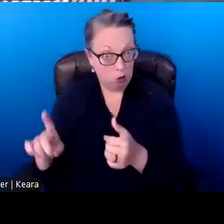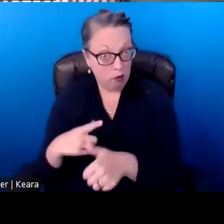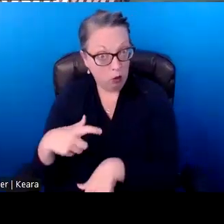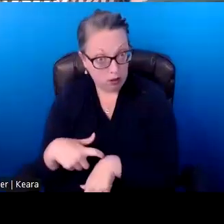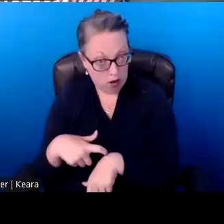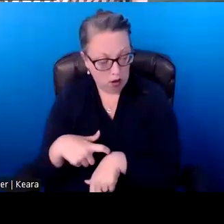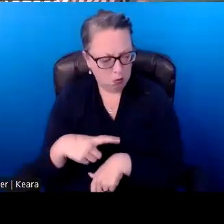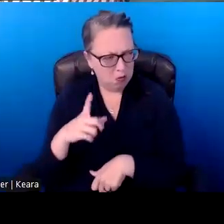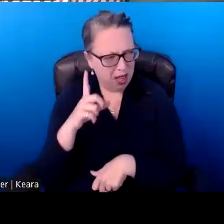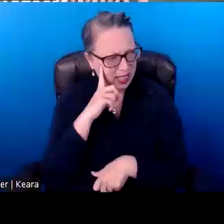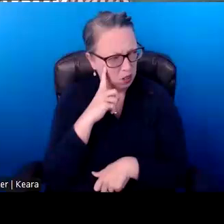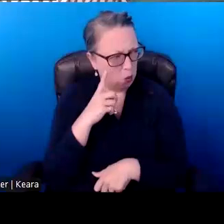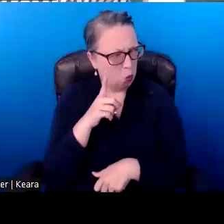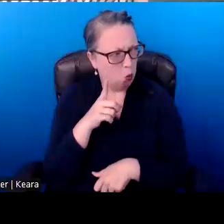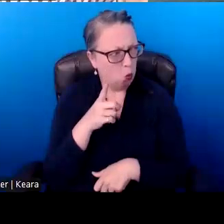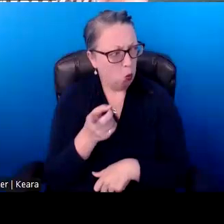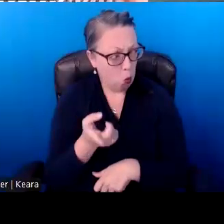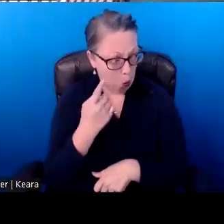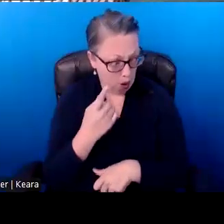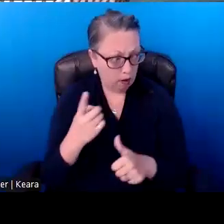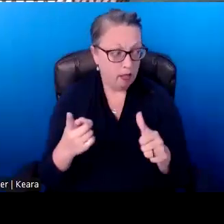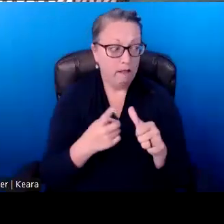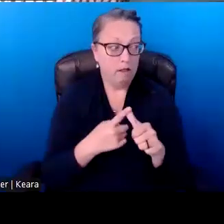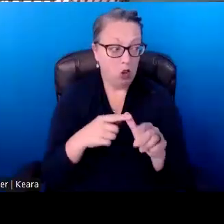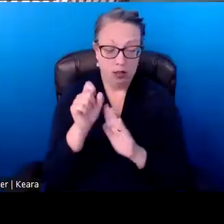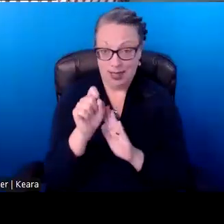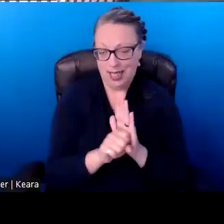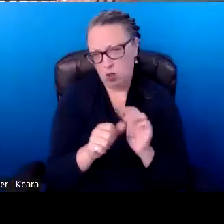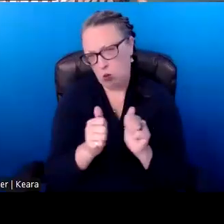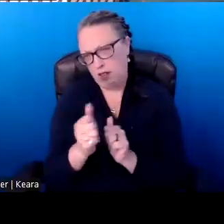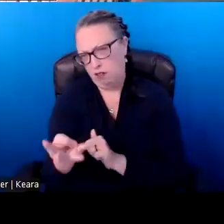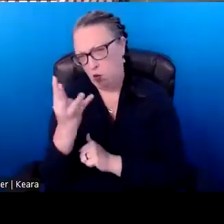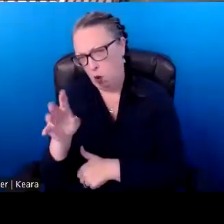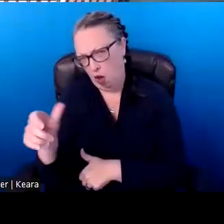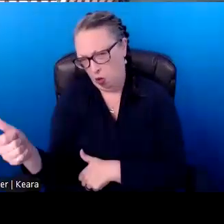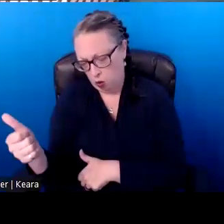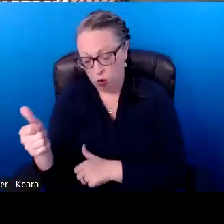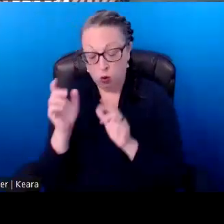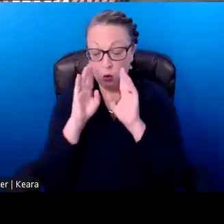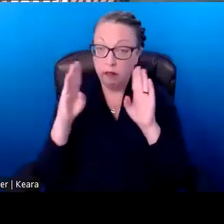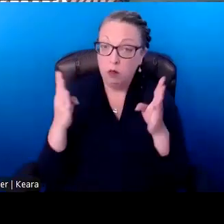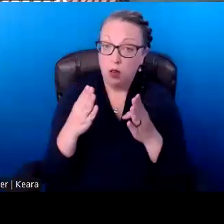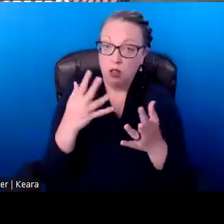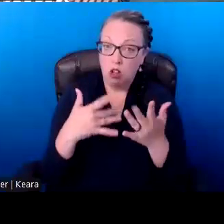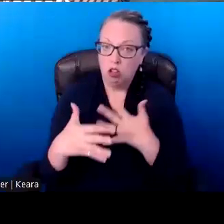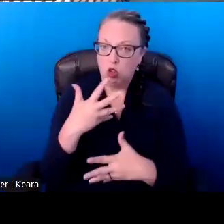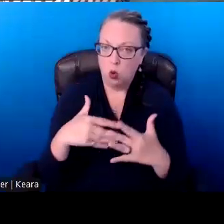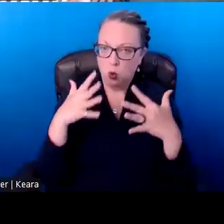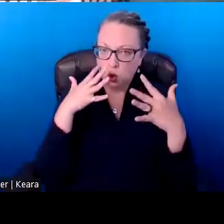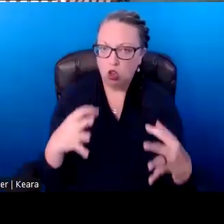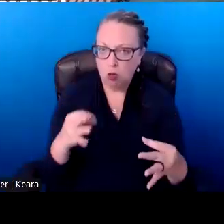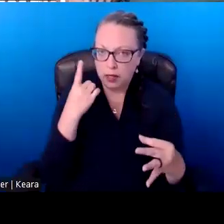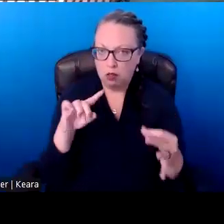think we were one of the first states, along with 4 others, to focus on social determinants of health.